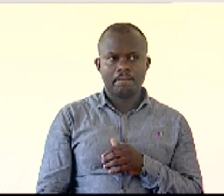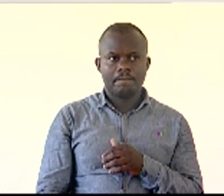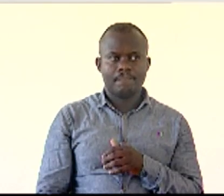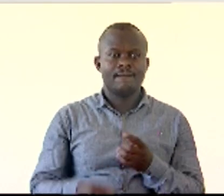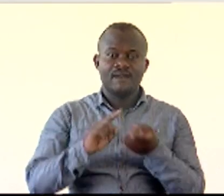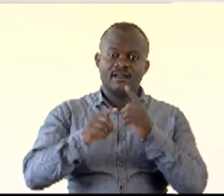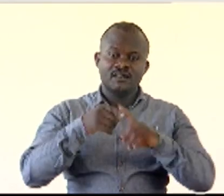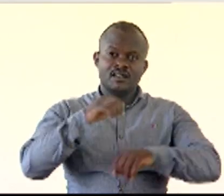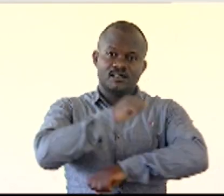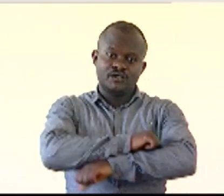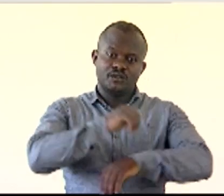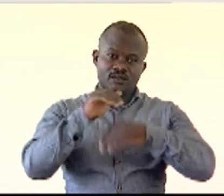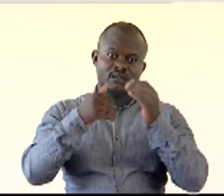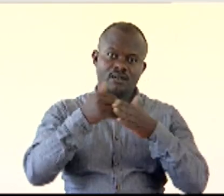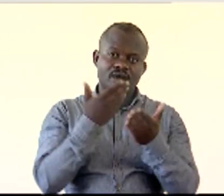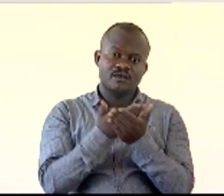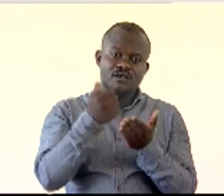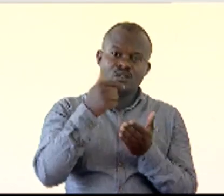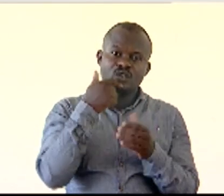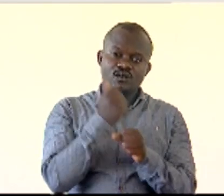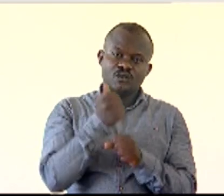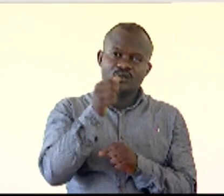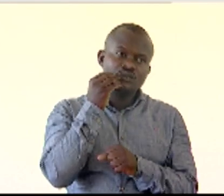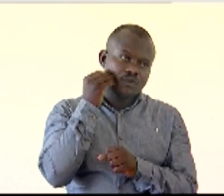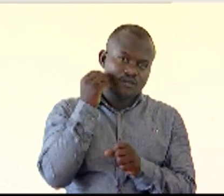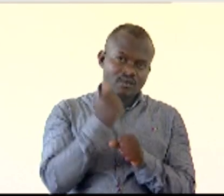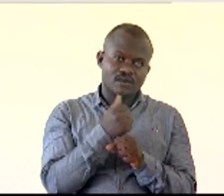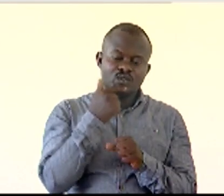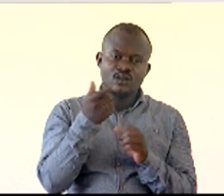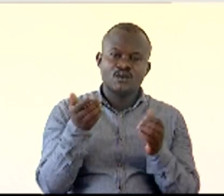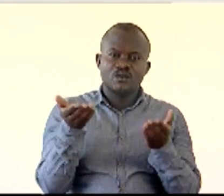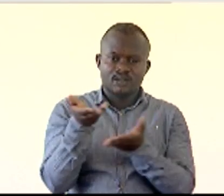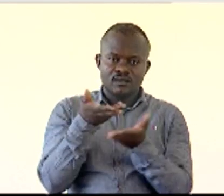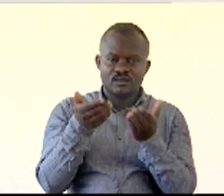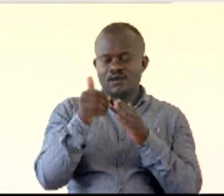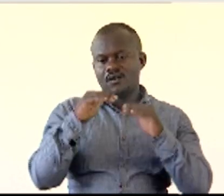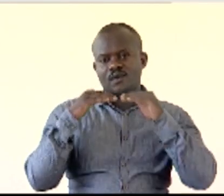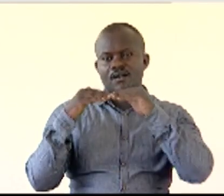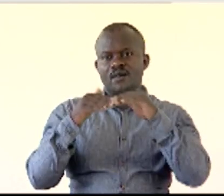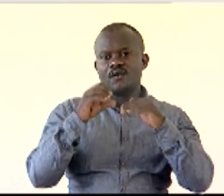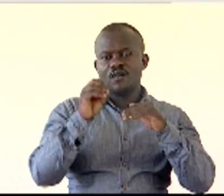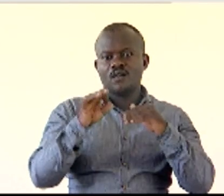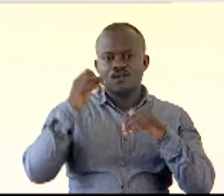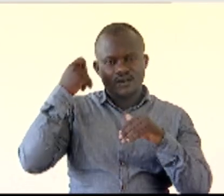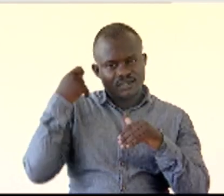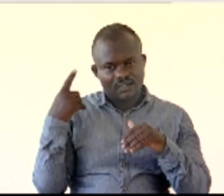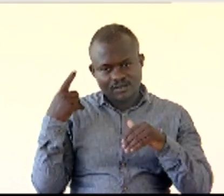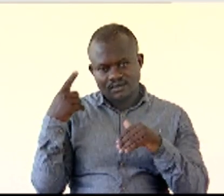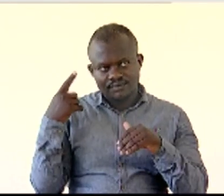Dear students, I request you to do this homework to test your level of understanding.